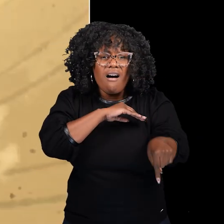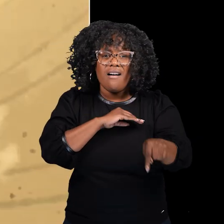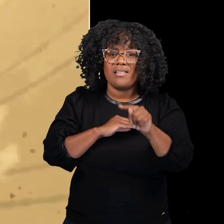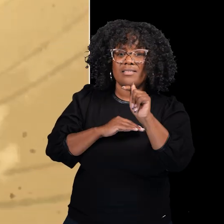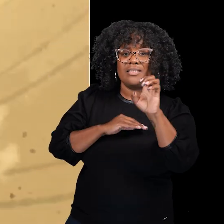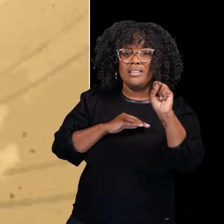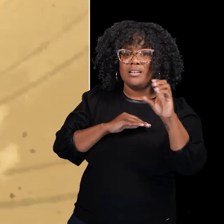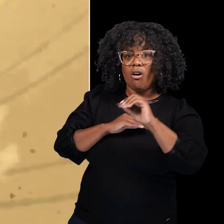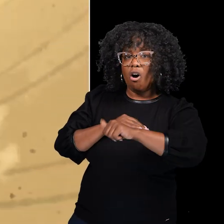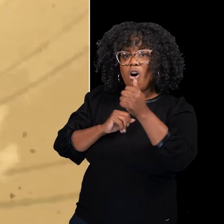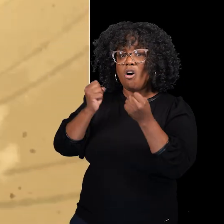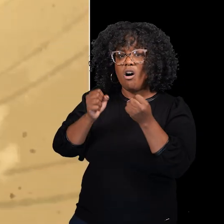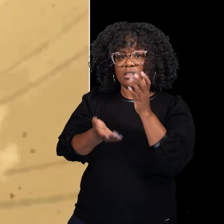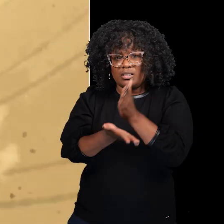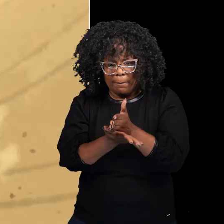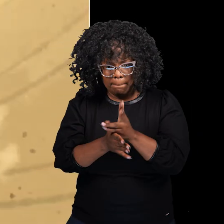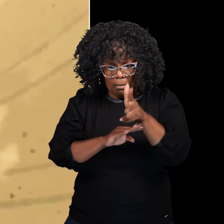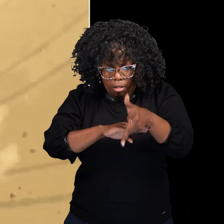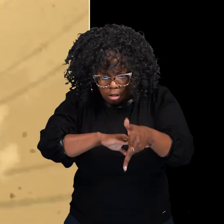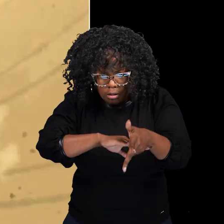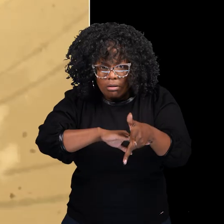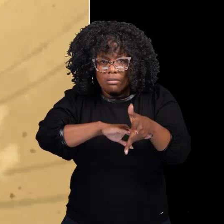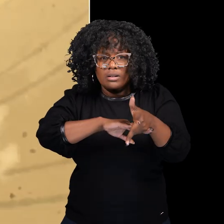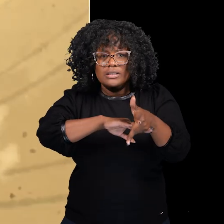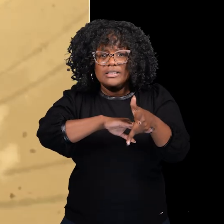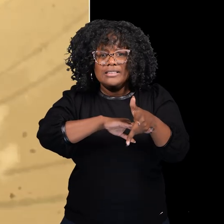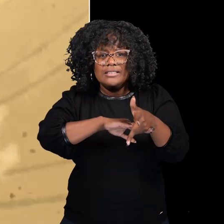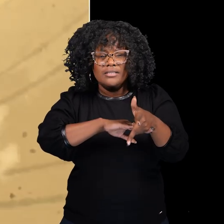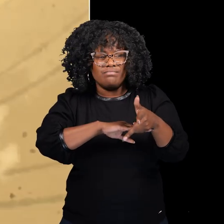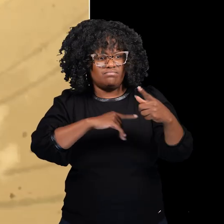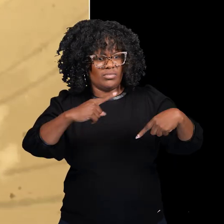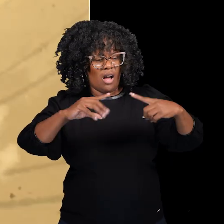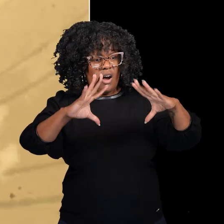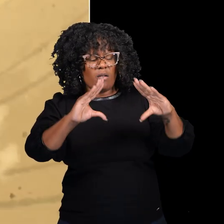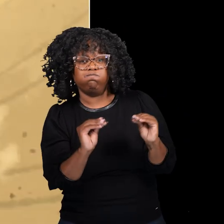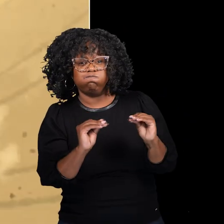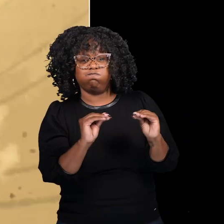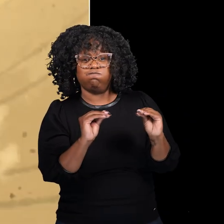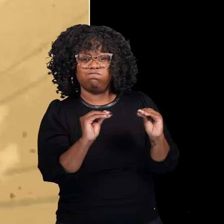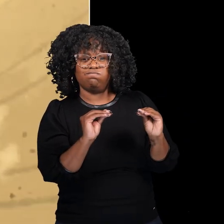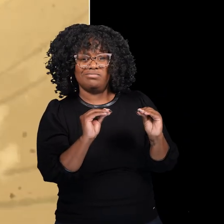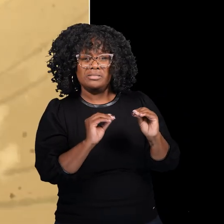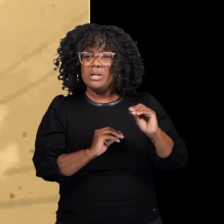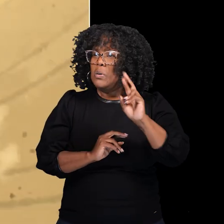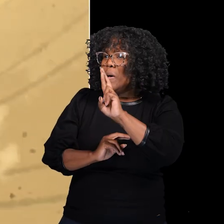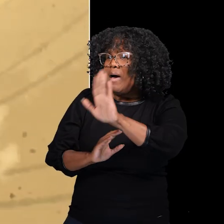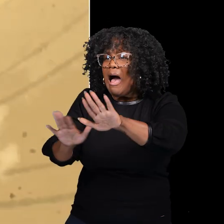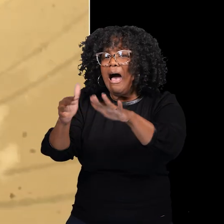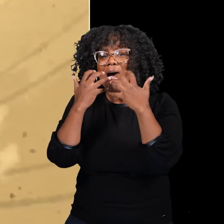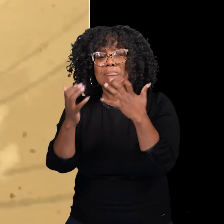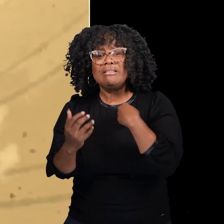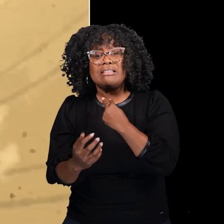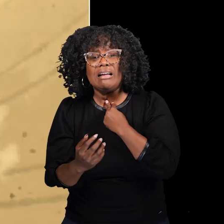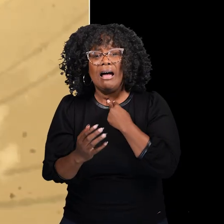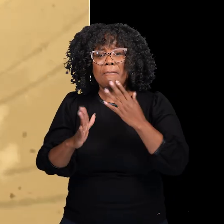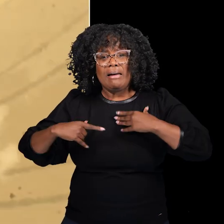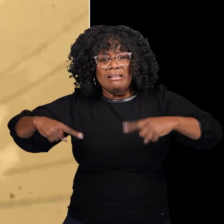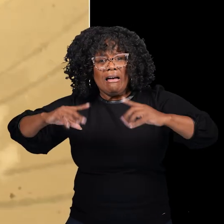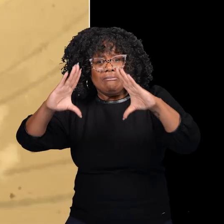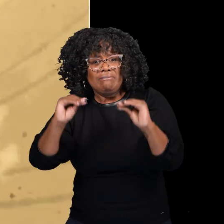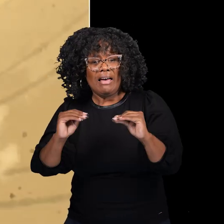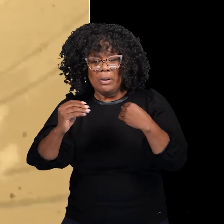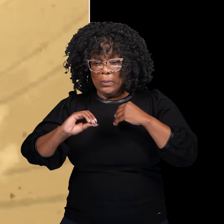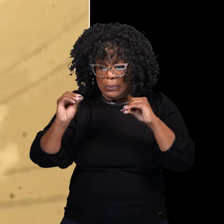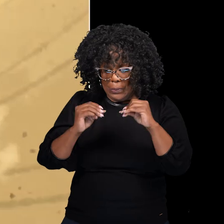dune, Tess and her car are stopped in some deep, soft sand. A tire has gone flat. Ruby, I'm stuck!